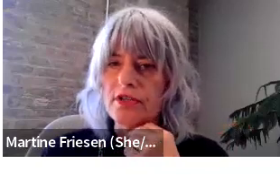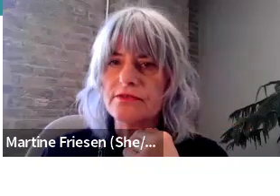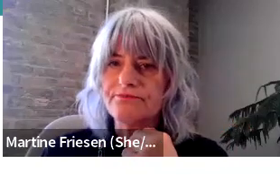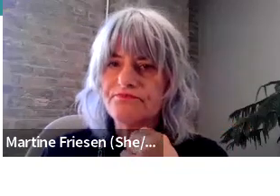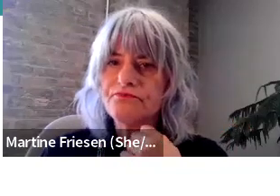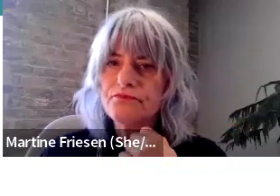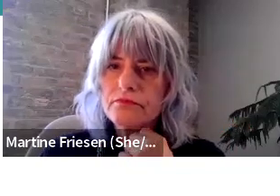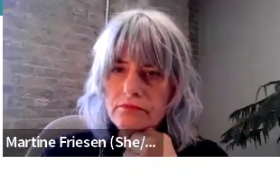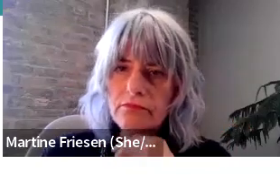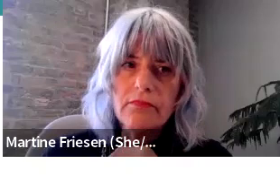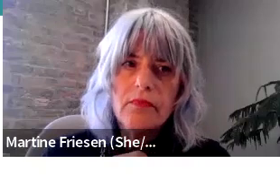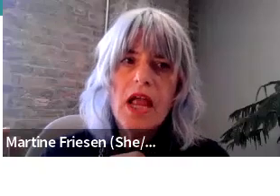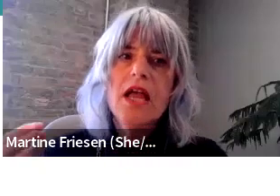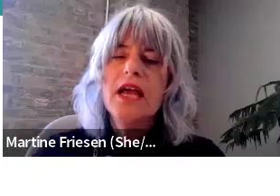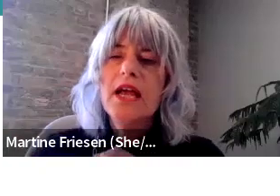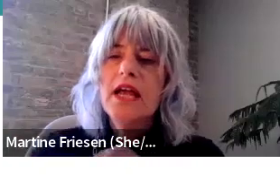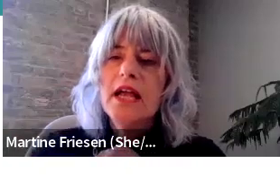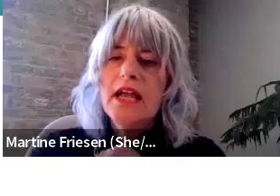final report.